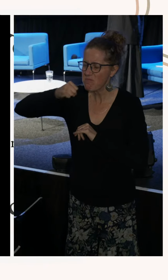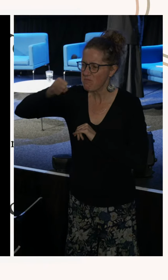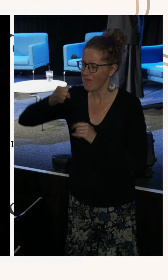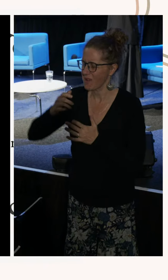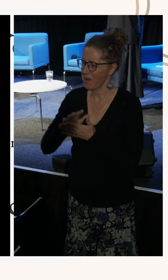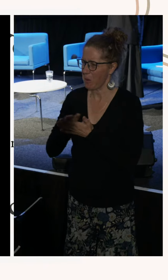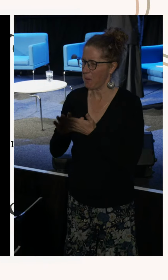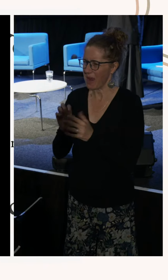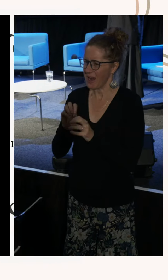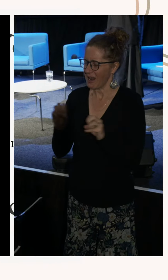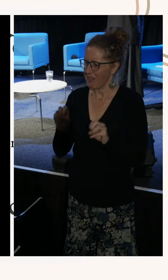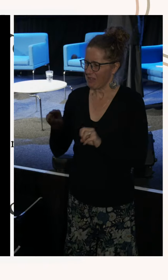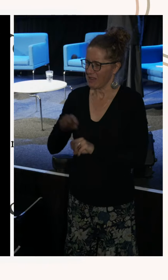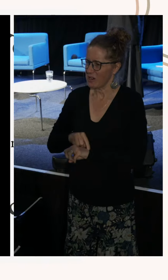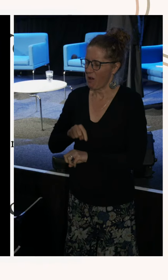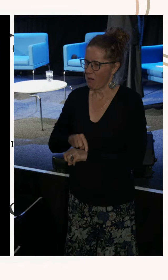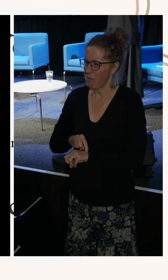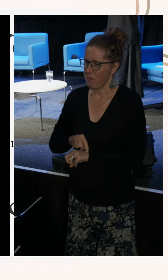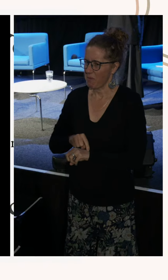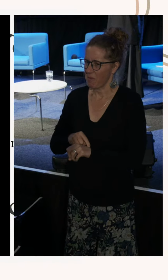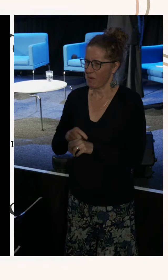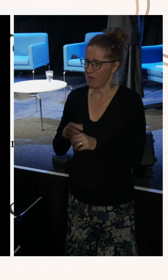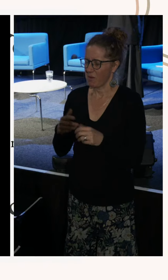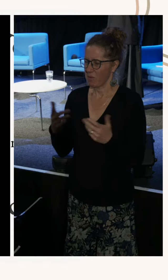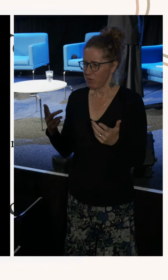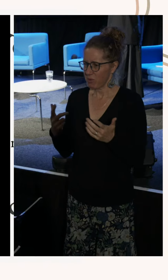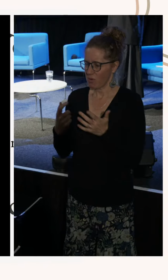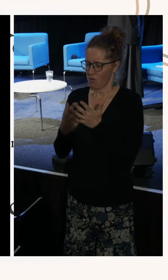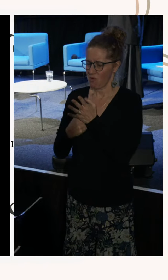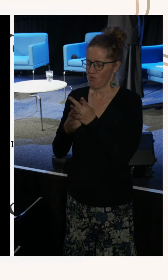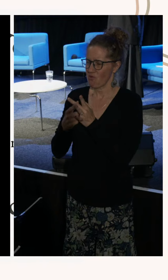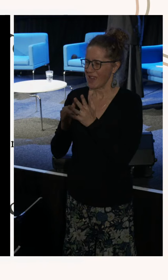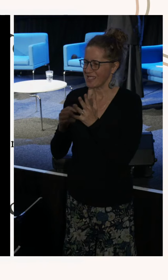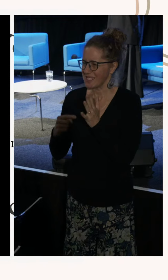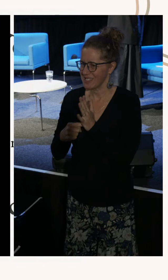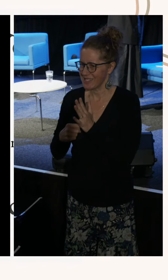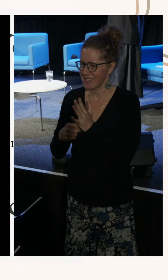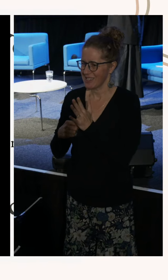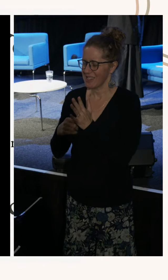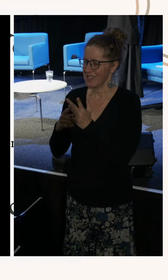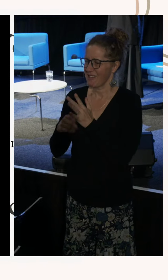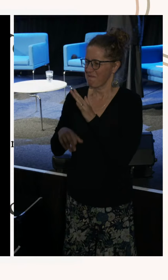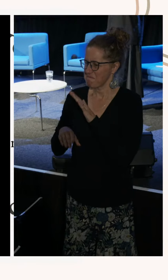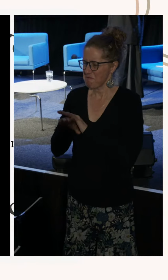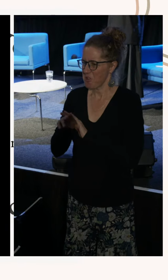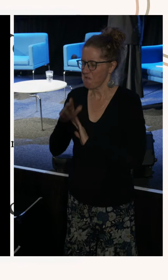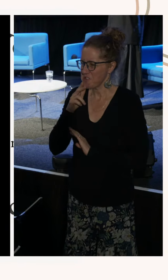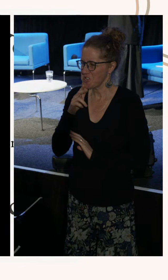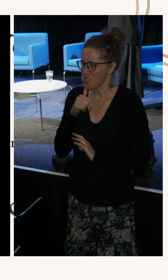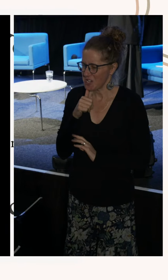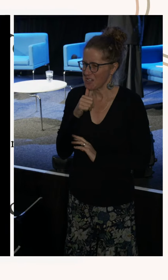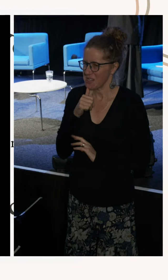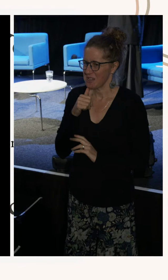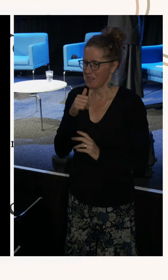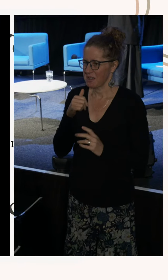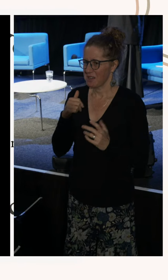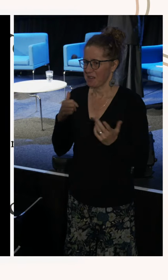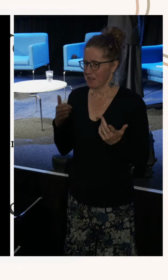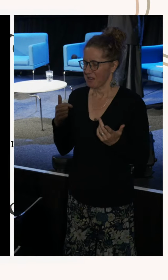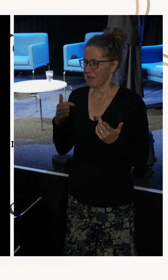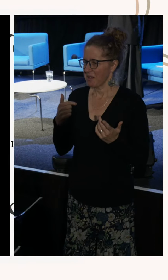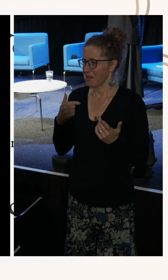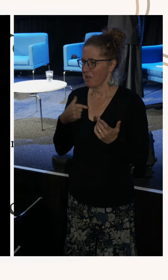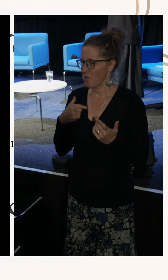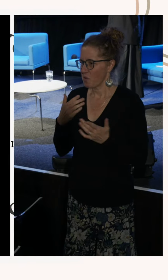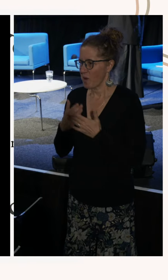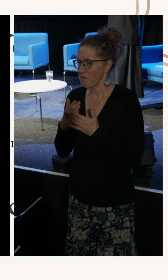thing simultaneously. What ungrateful racist sacks of shit. It isn't enough that it costs a small fortune to travel approximately 300